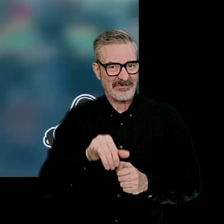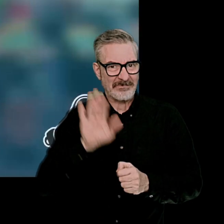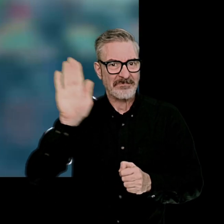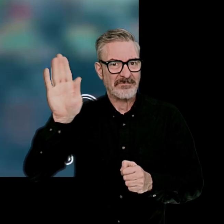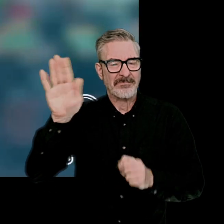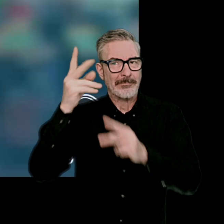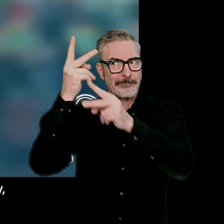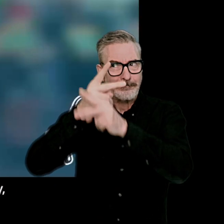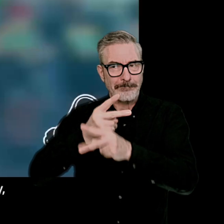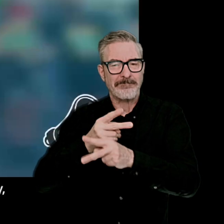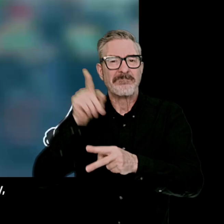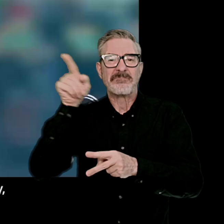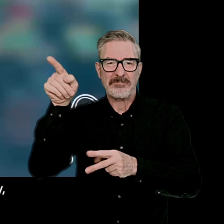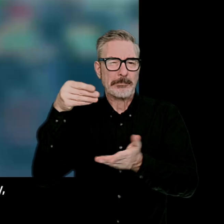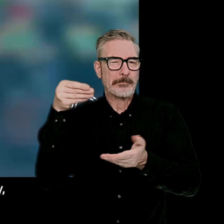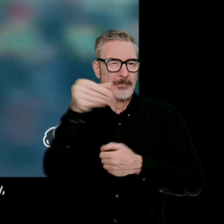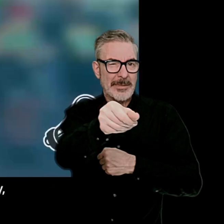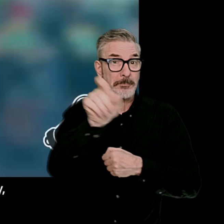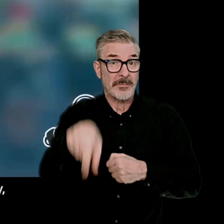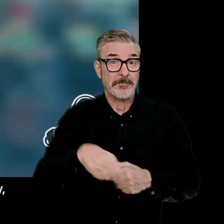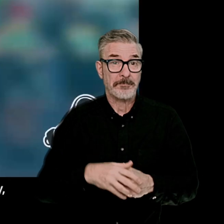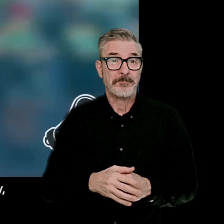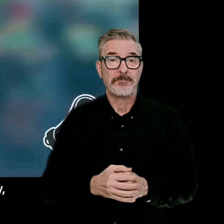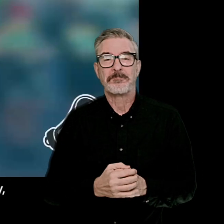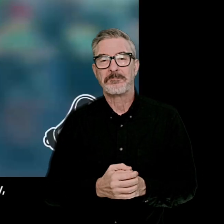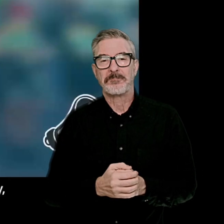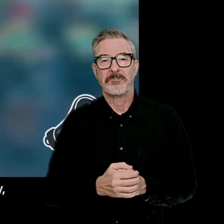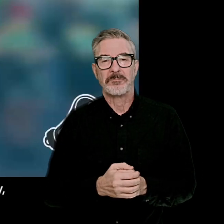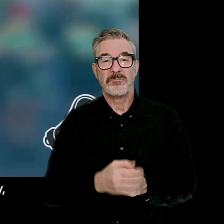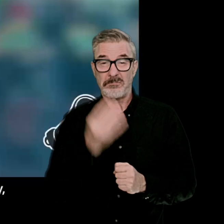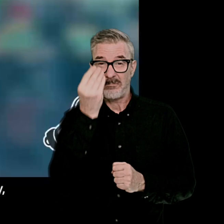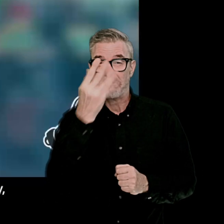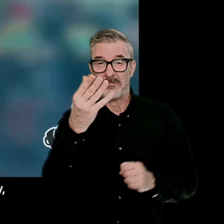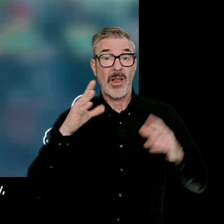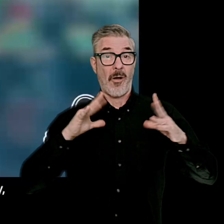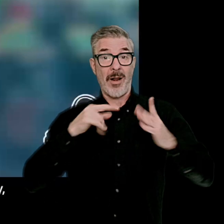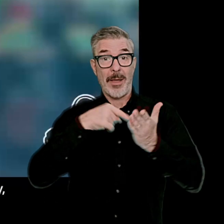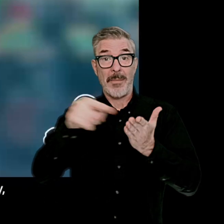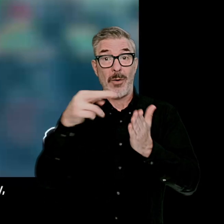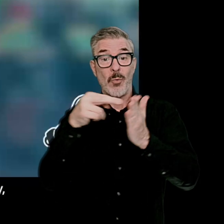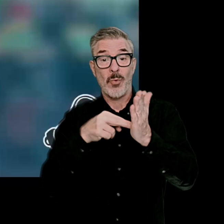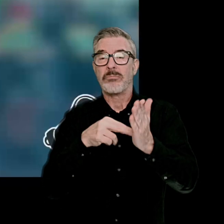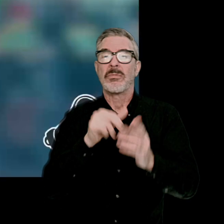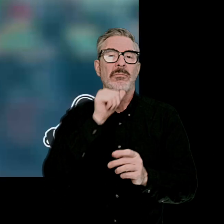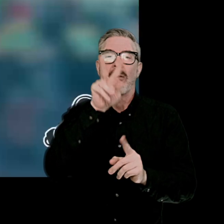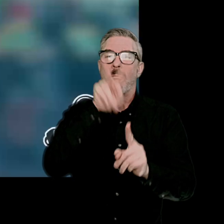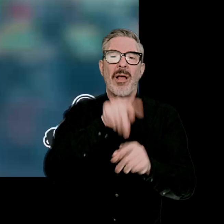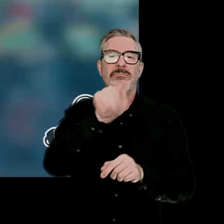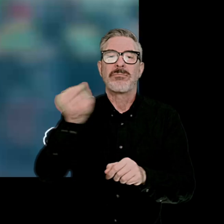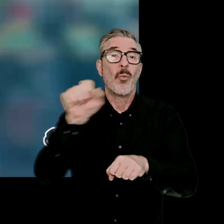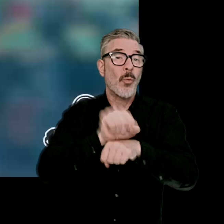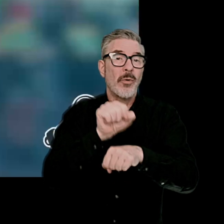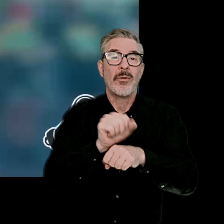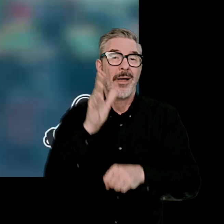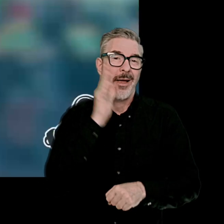And anytime you work over 12 hours on a statutory holiday, you must still be paid at double your regular